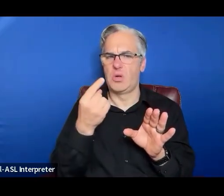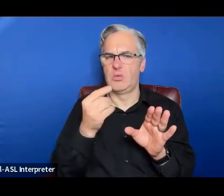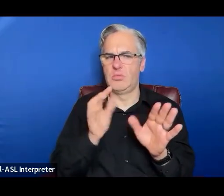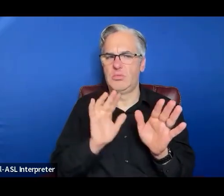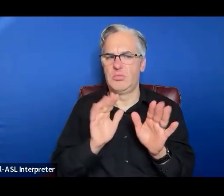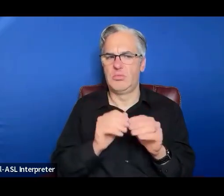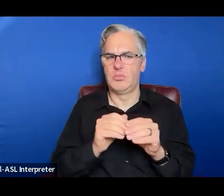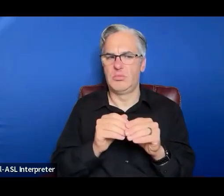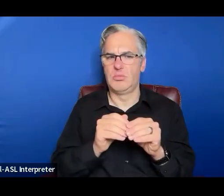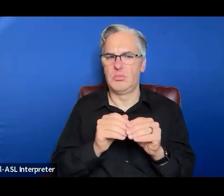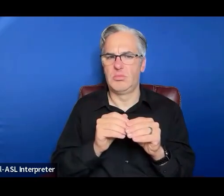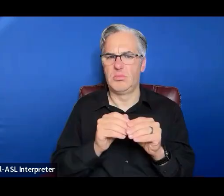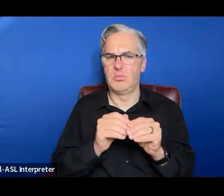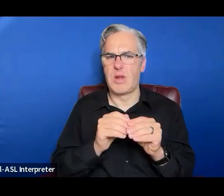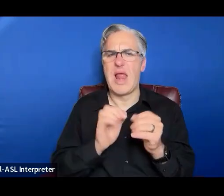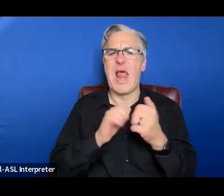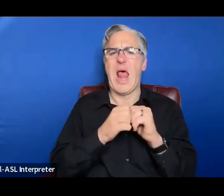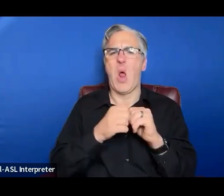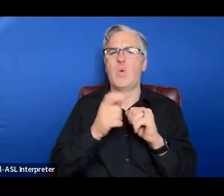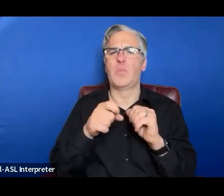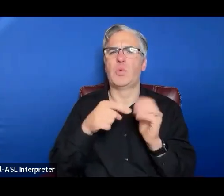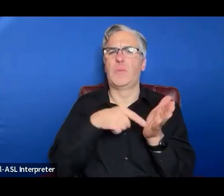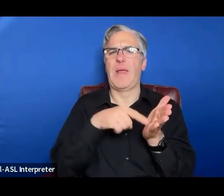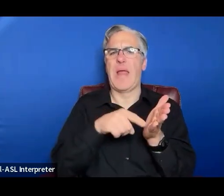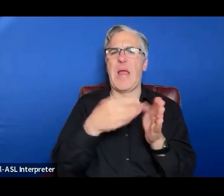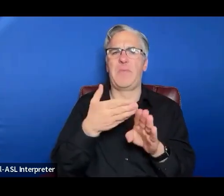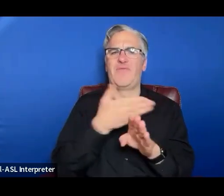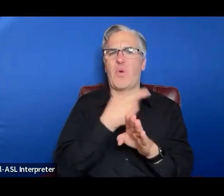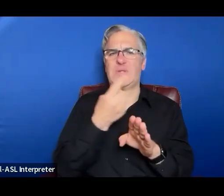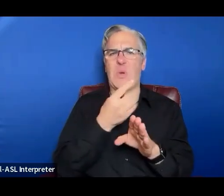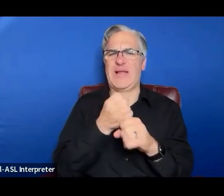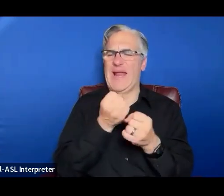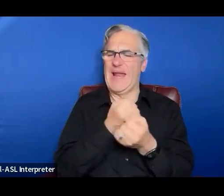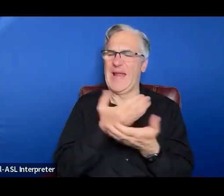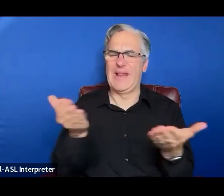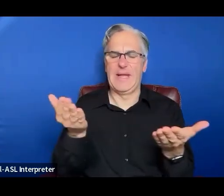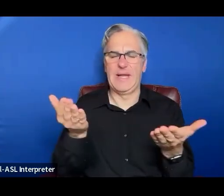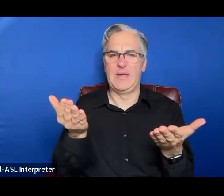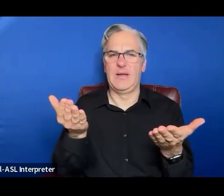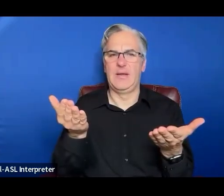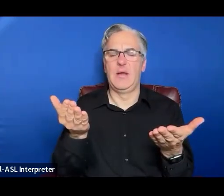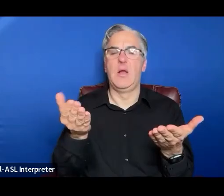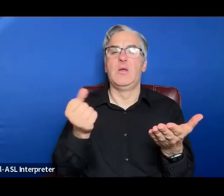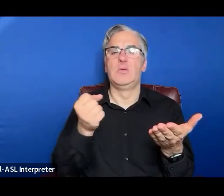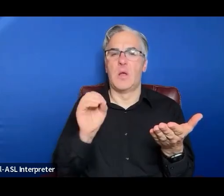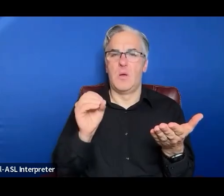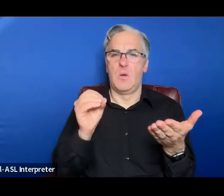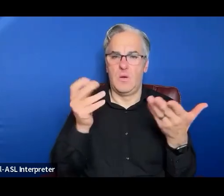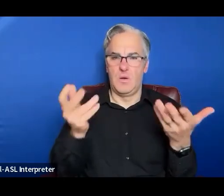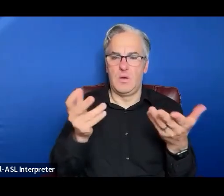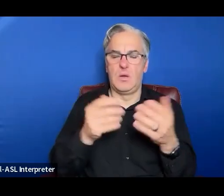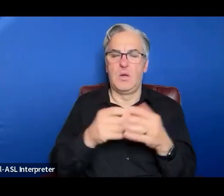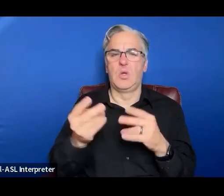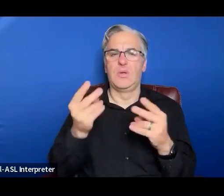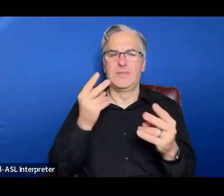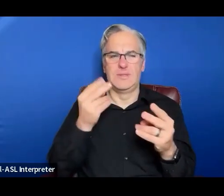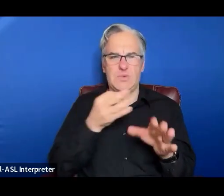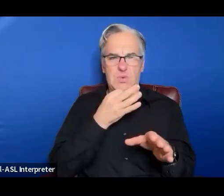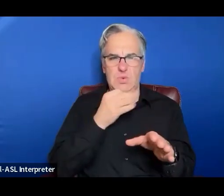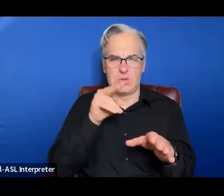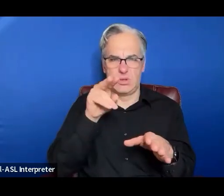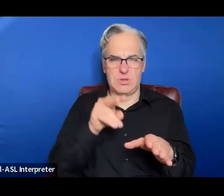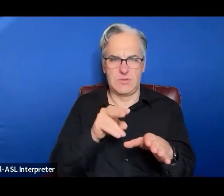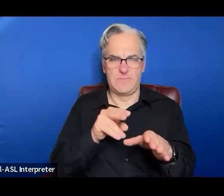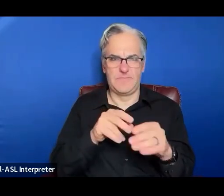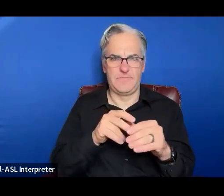says how things are supposed to be paid before anybody gets anything. So you'll see in a moment when